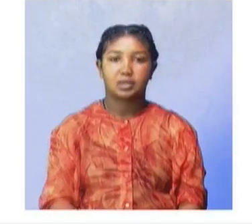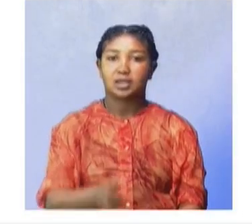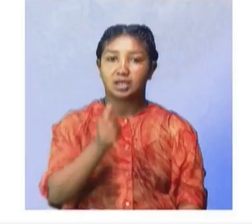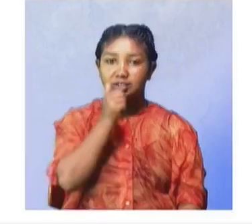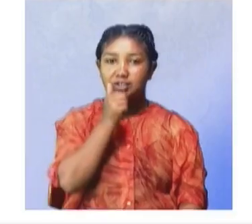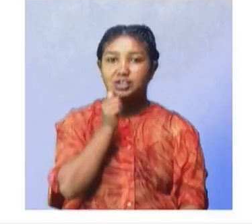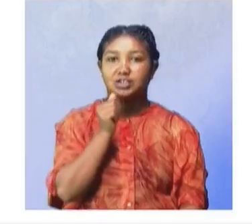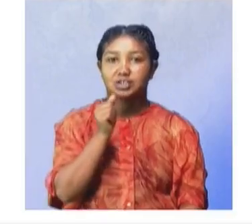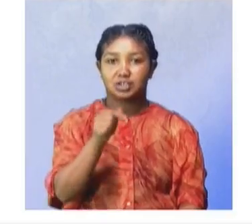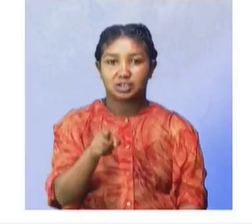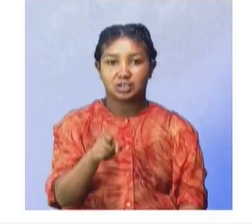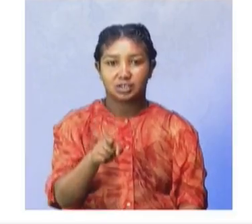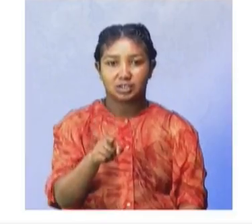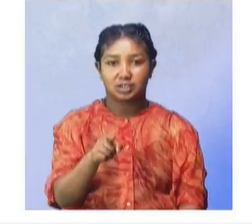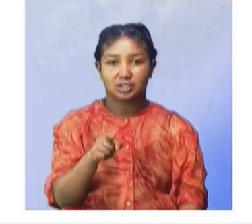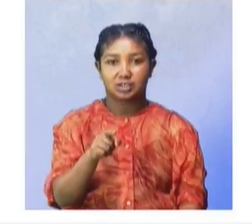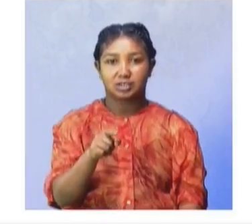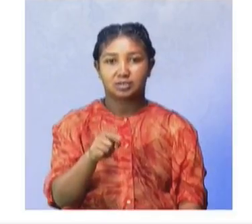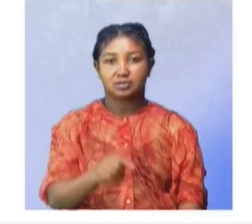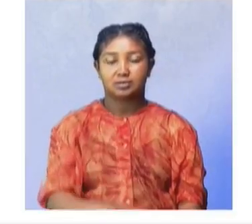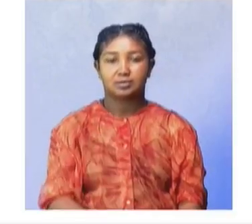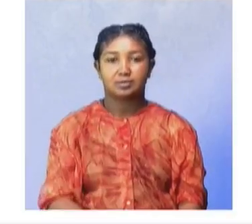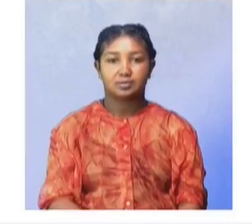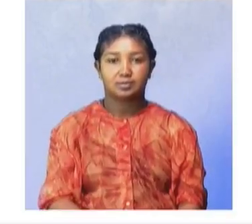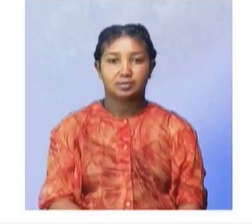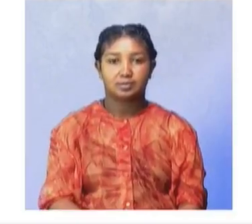She cut